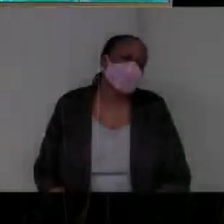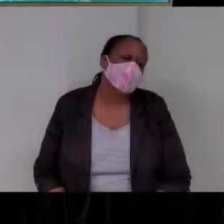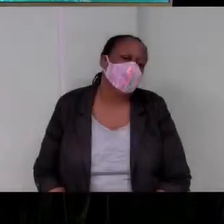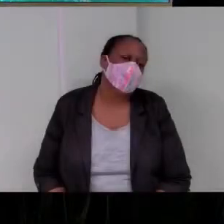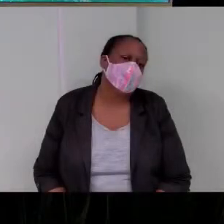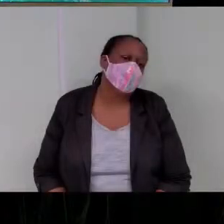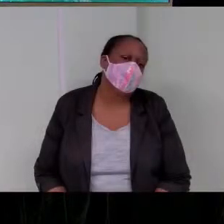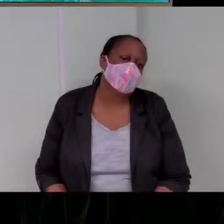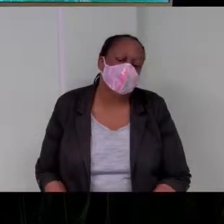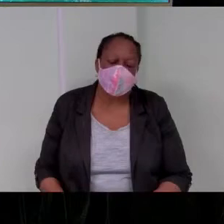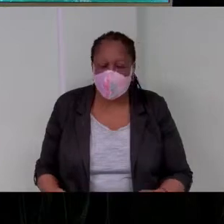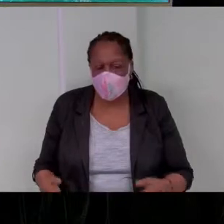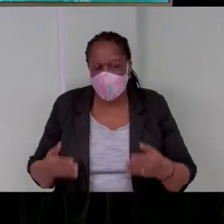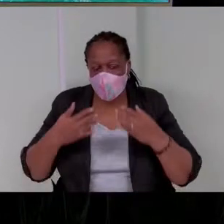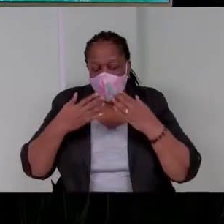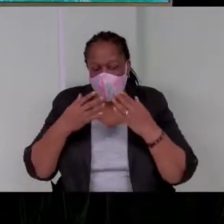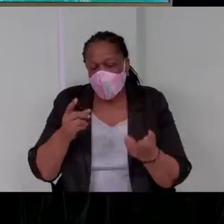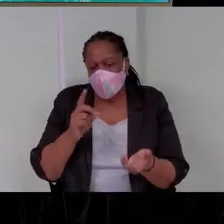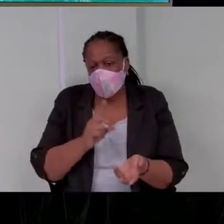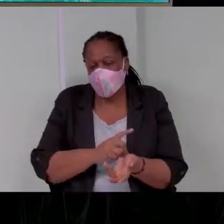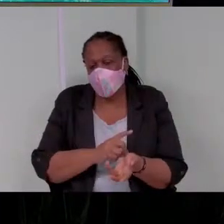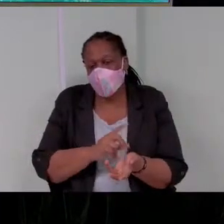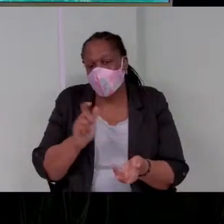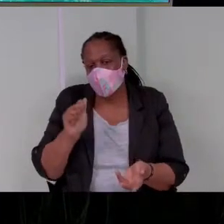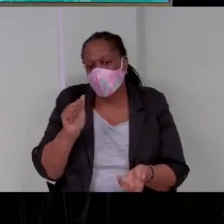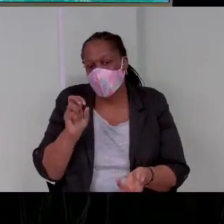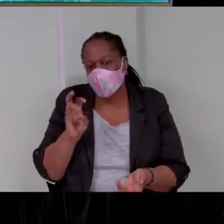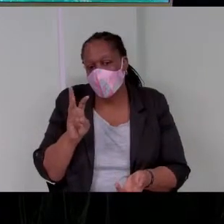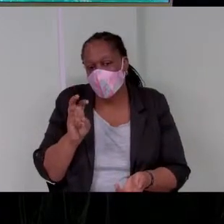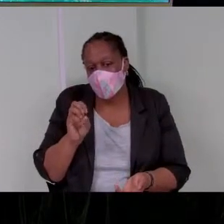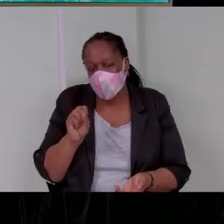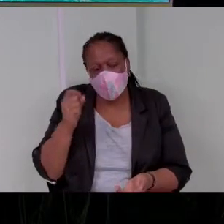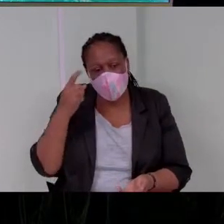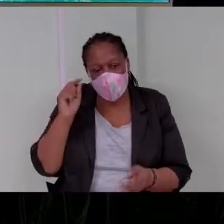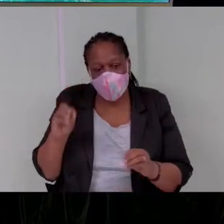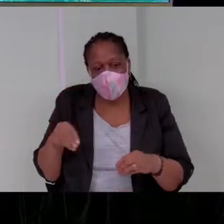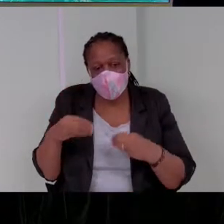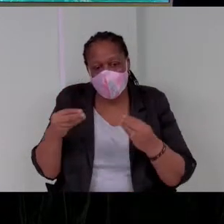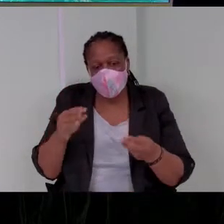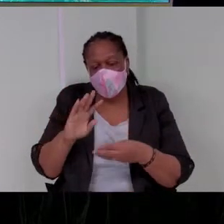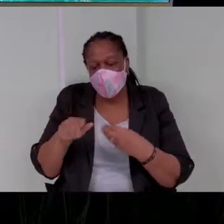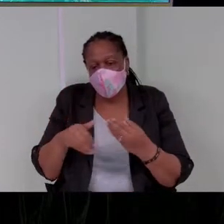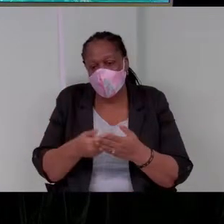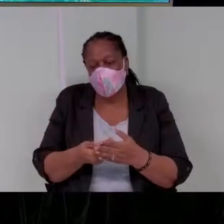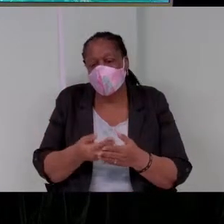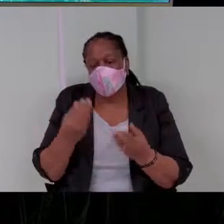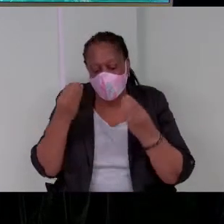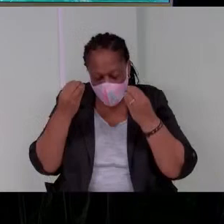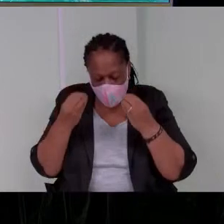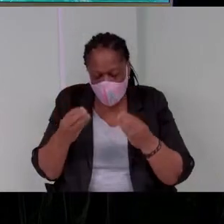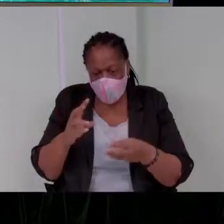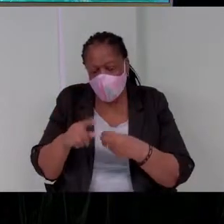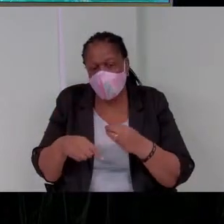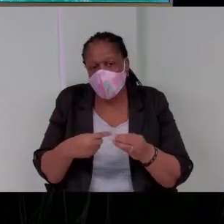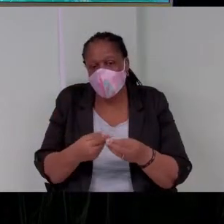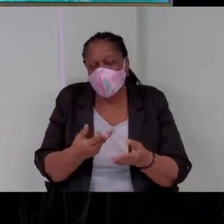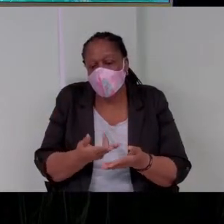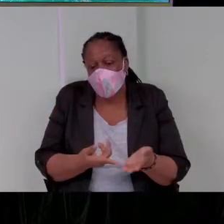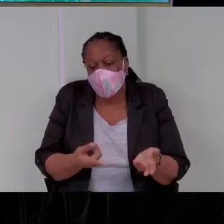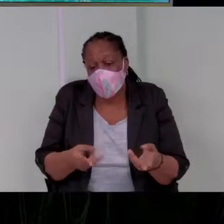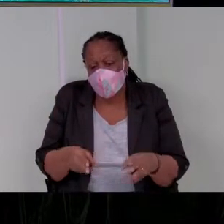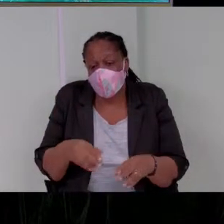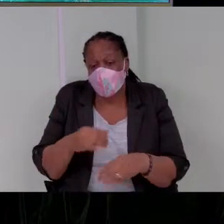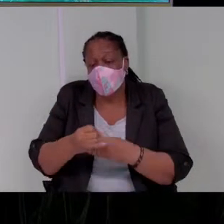Thank you very much, Dr. Laws. I now invite Mr. Abdias Samuel, who is the chair of